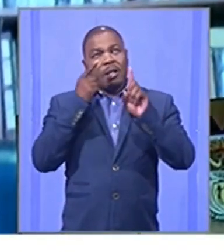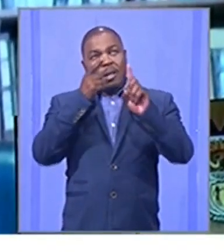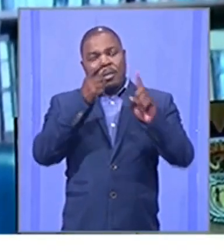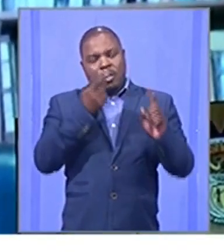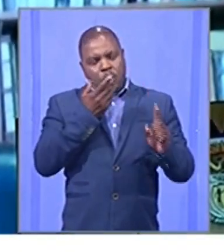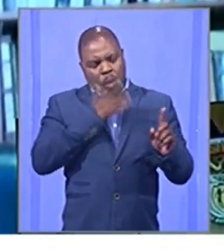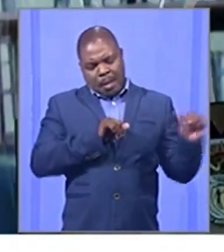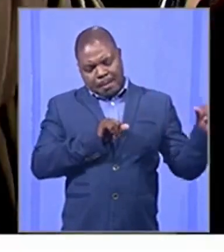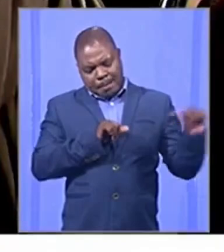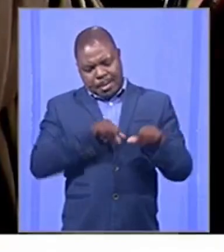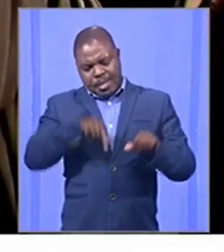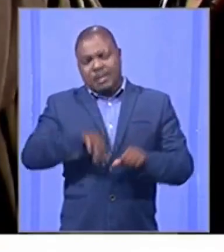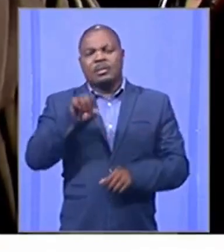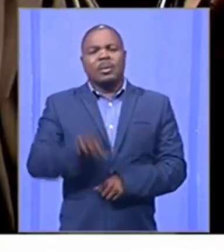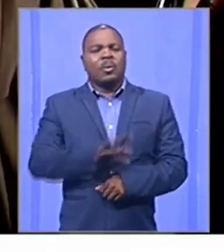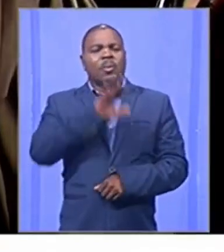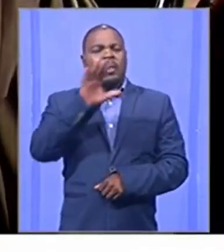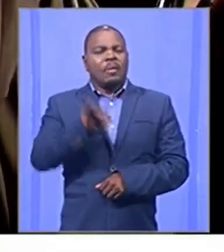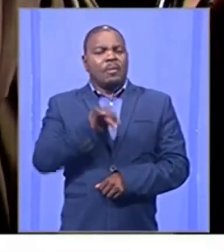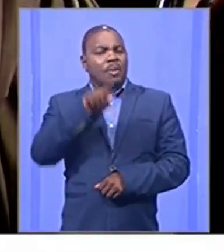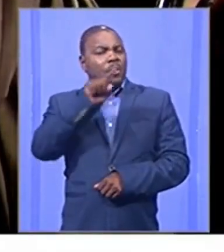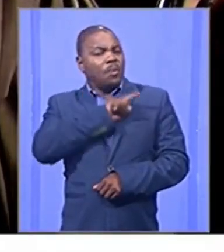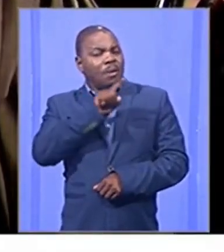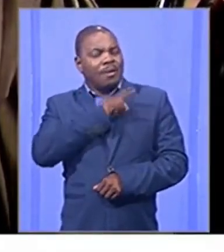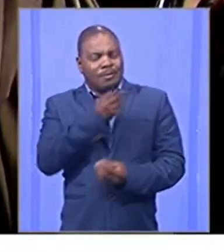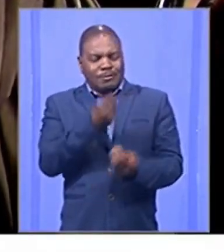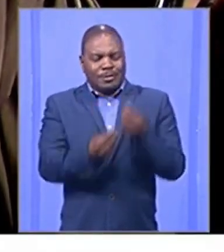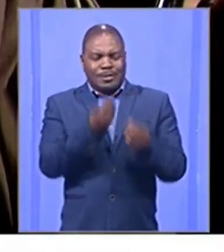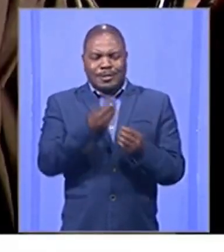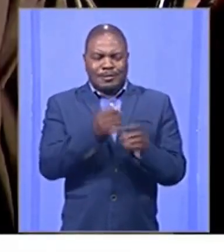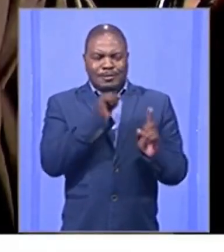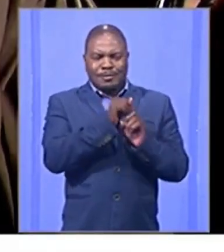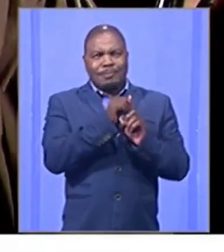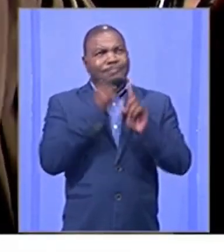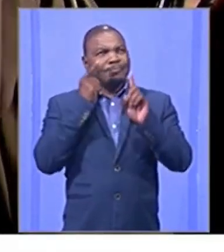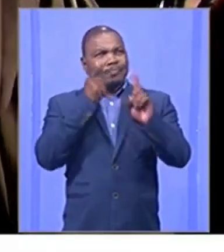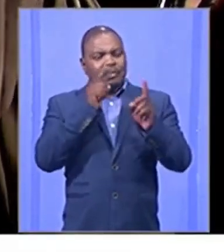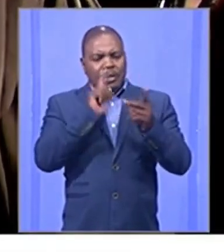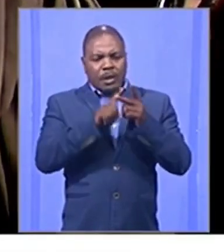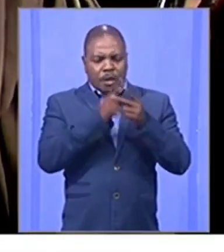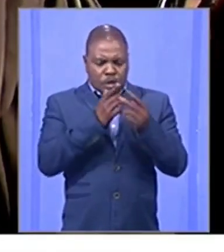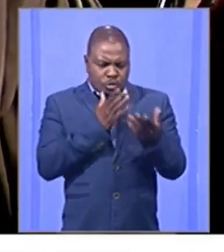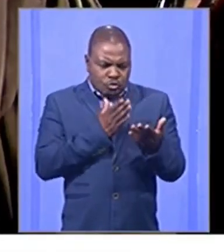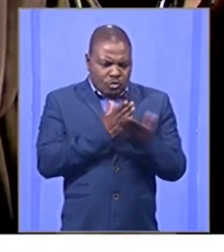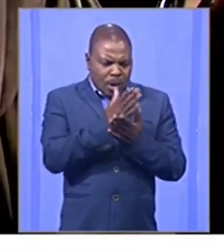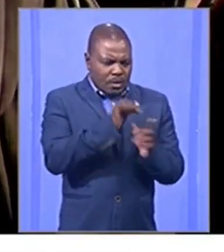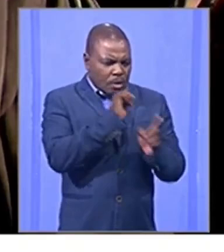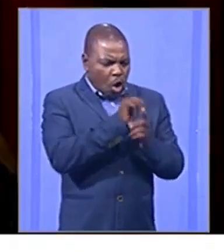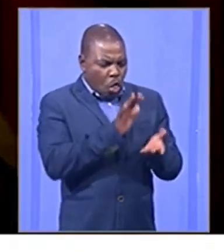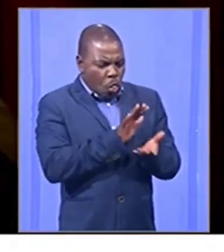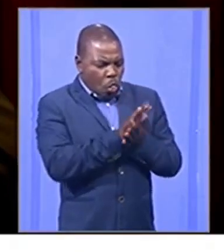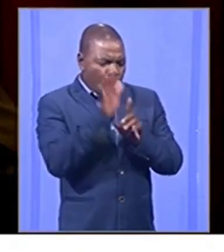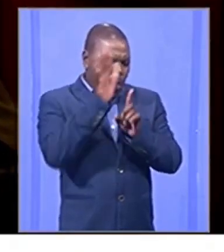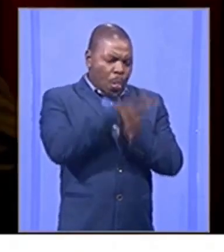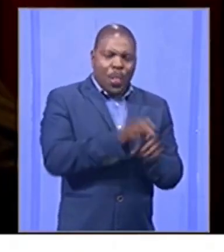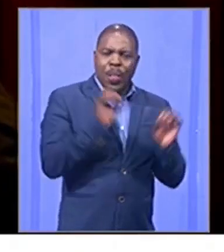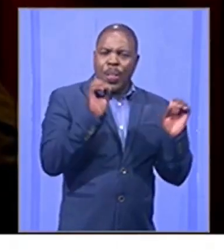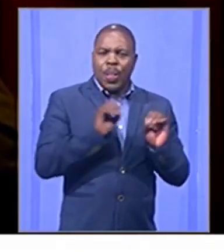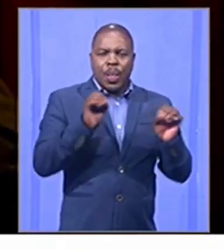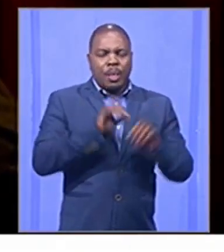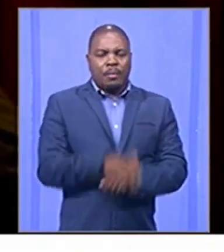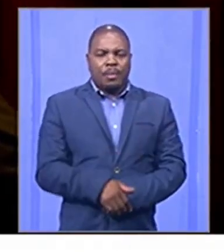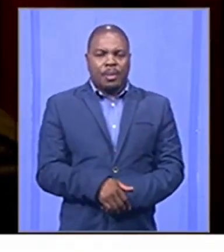boela mo Afrika Borwa segolo thata ka ntlha ya bana ba gagwe mme ditshwanelo tsa gagwe ga di aka di a gatakwa. Why the